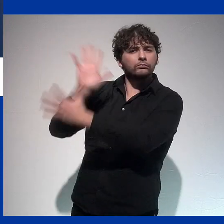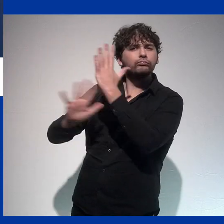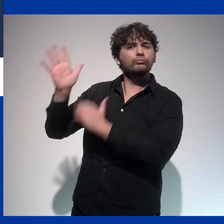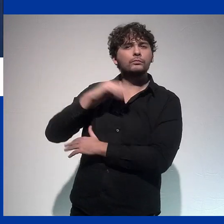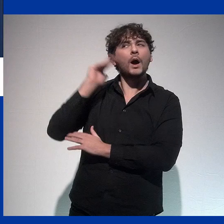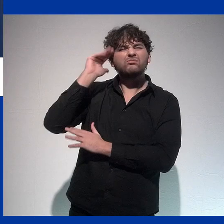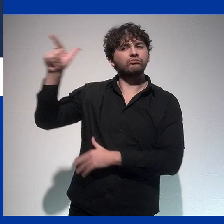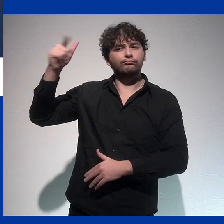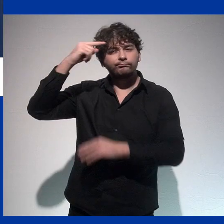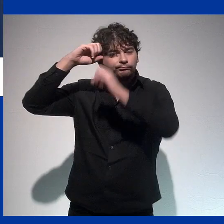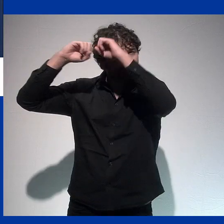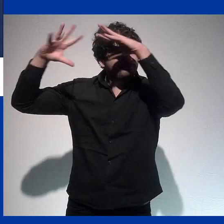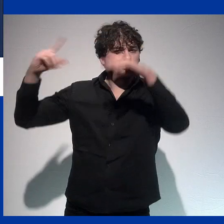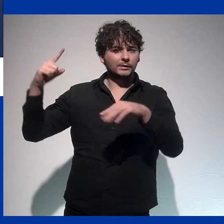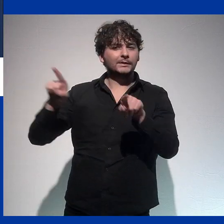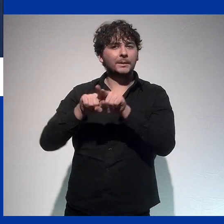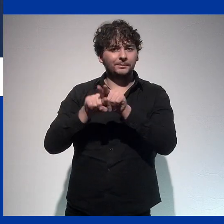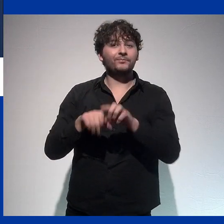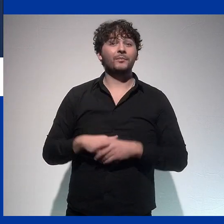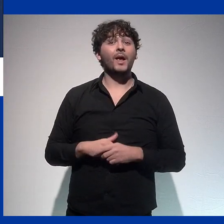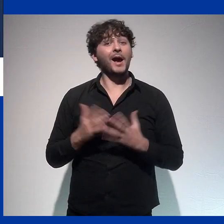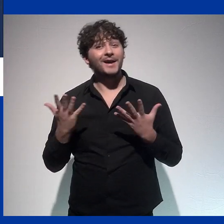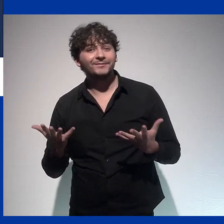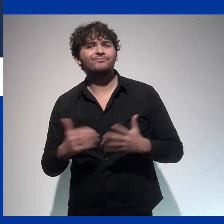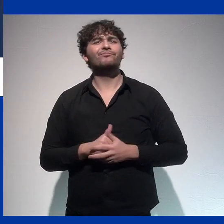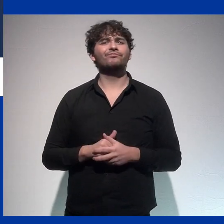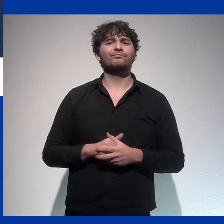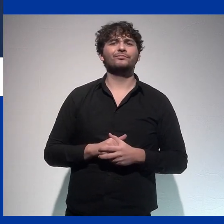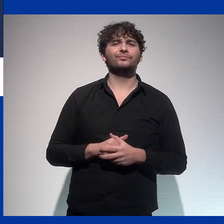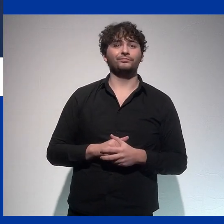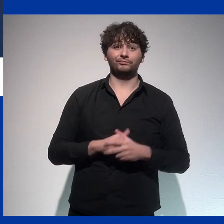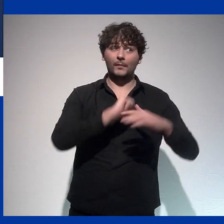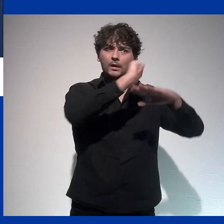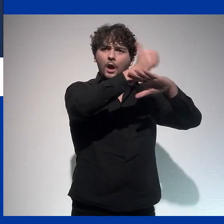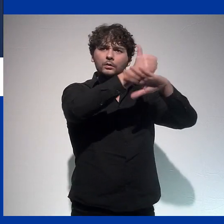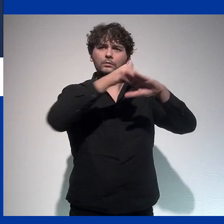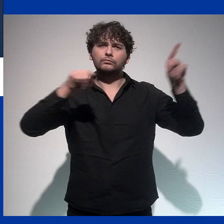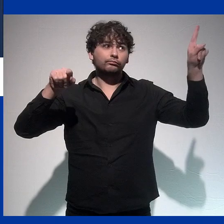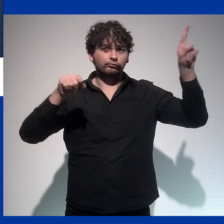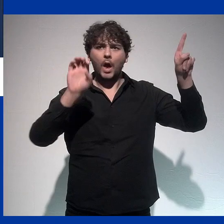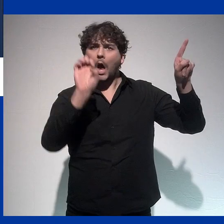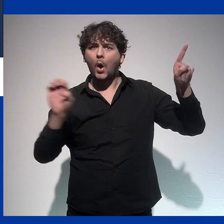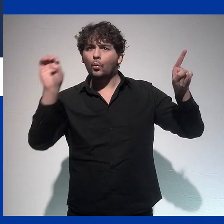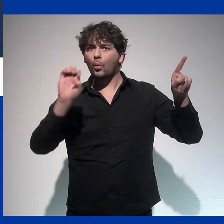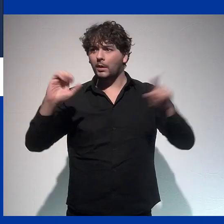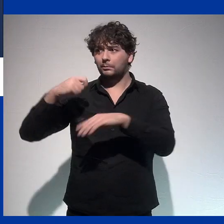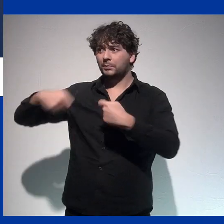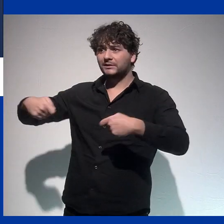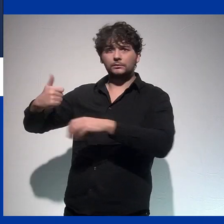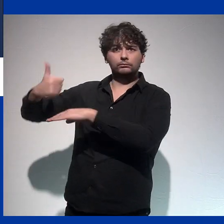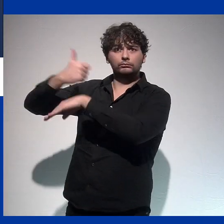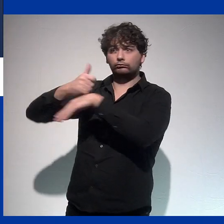see it. And that is using this bridge of the overlap of